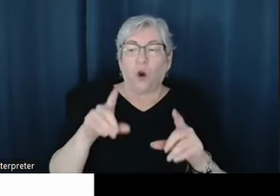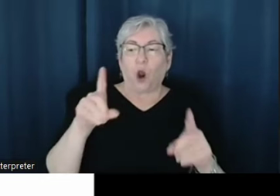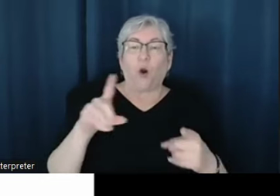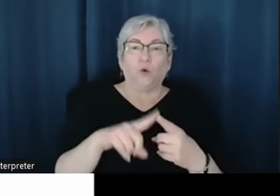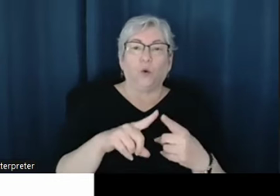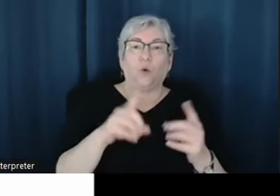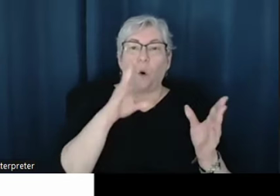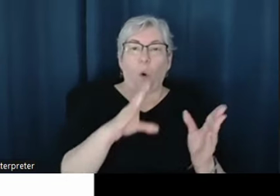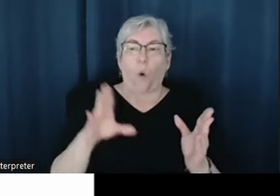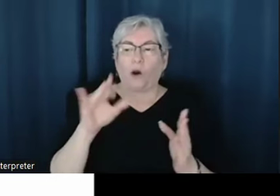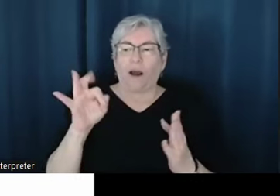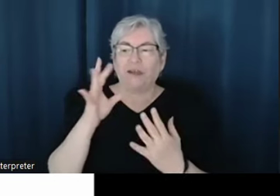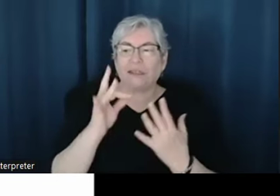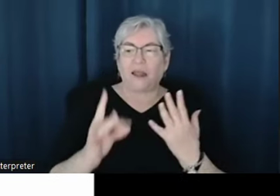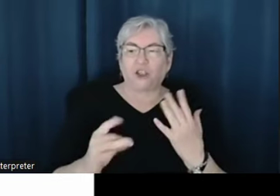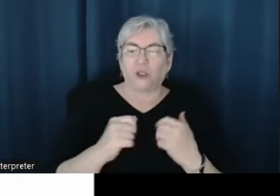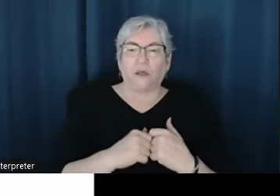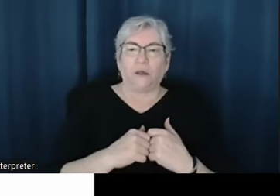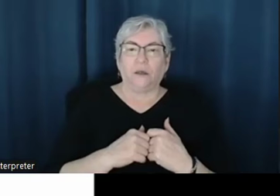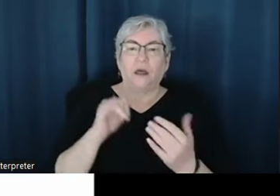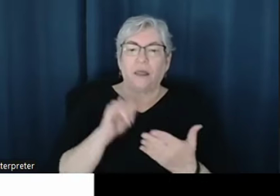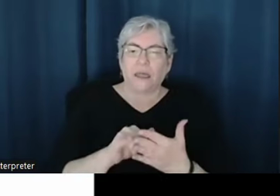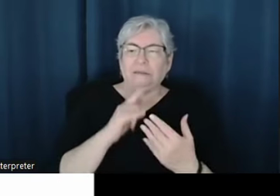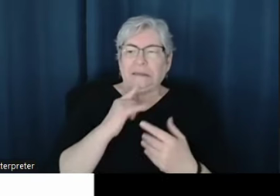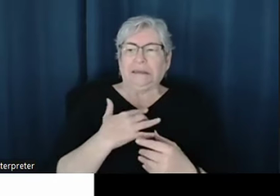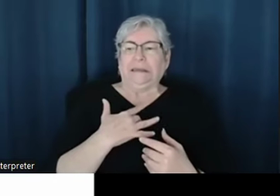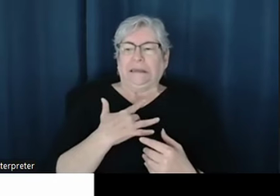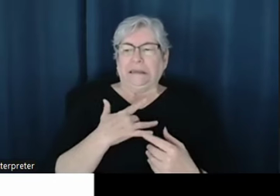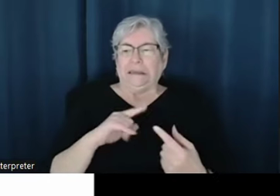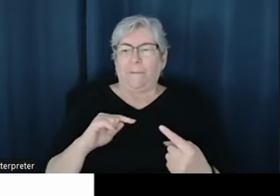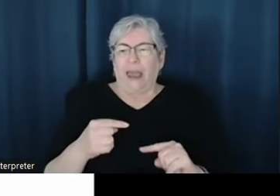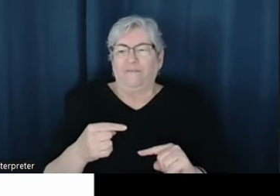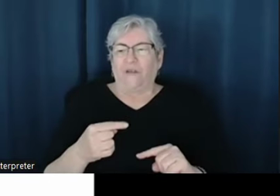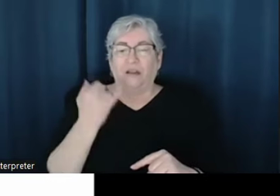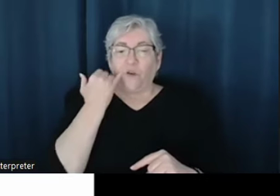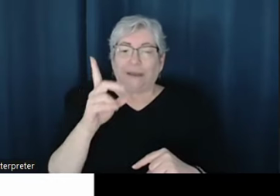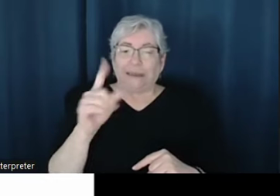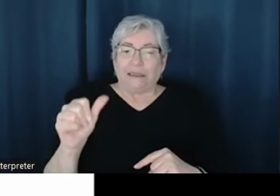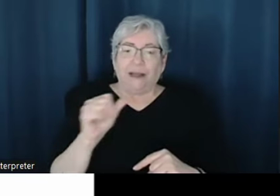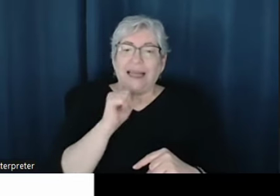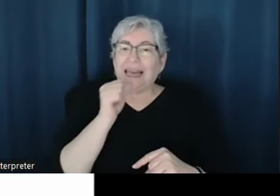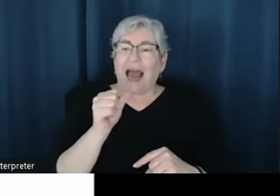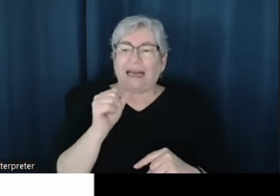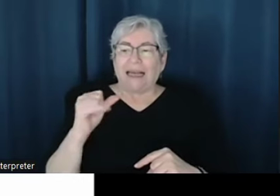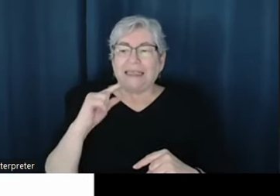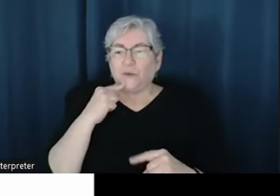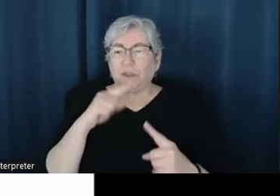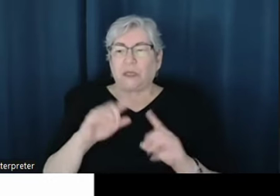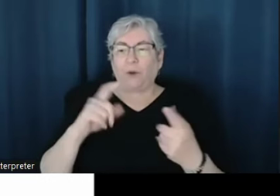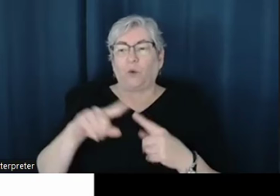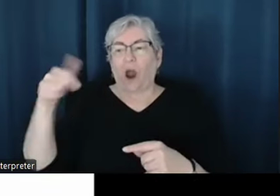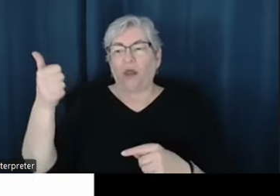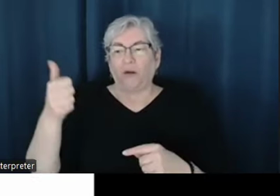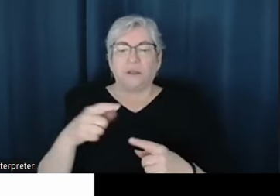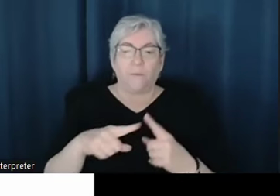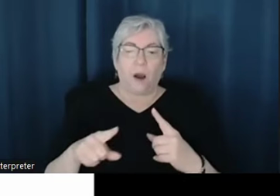order of selection, which is painful if you don't have if your disability is not as significant as others. But in